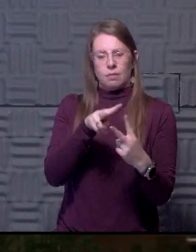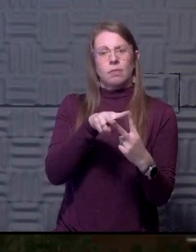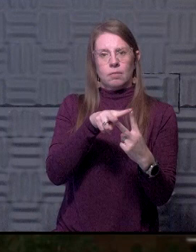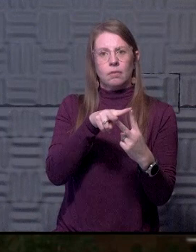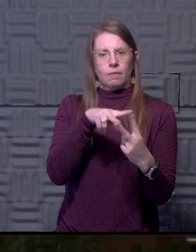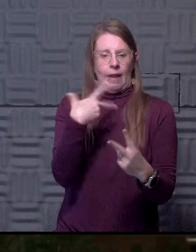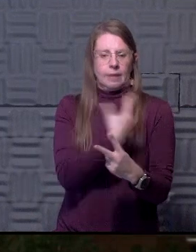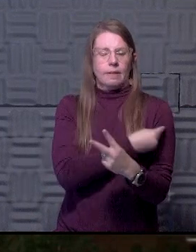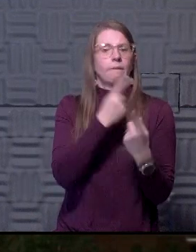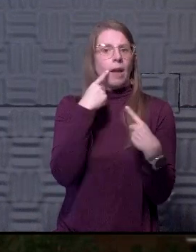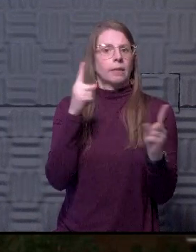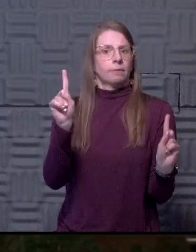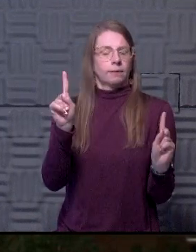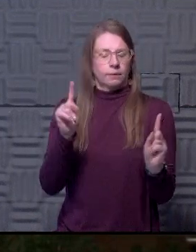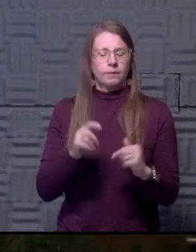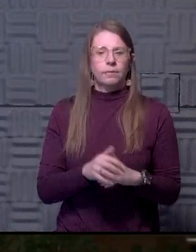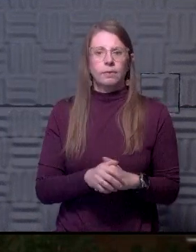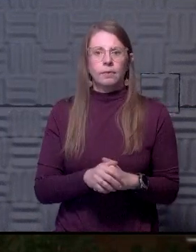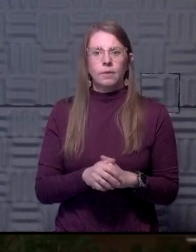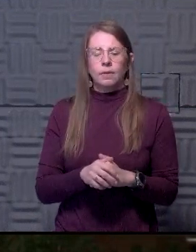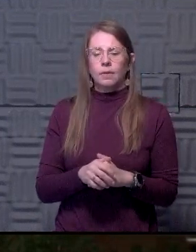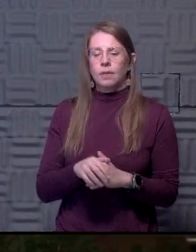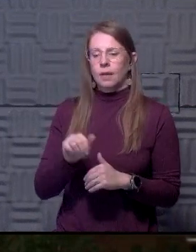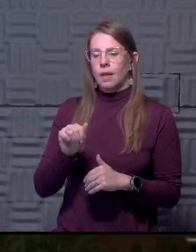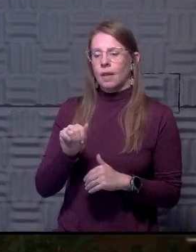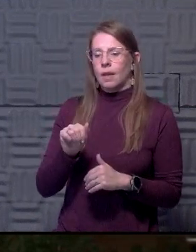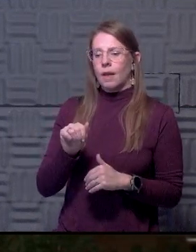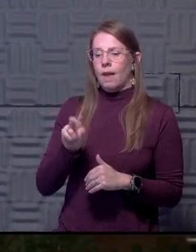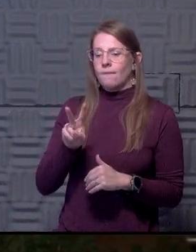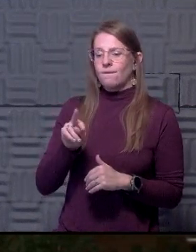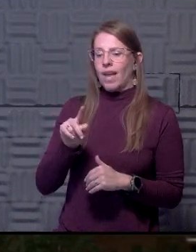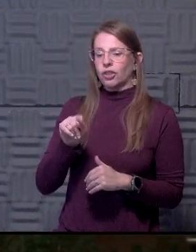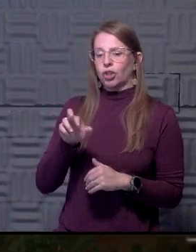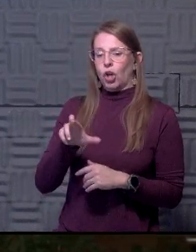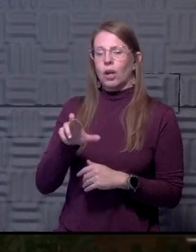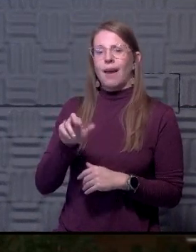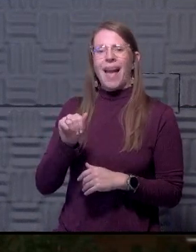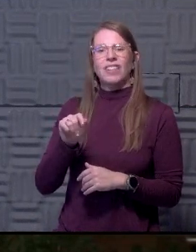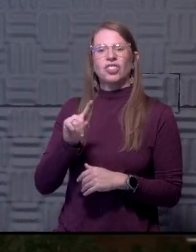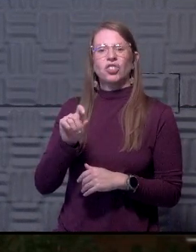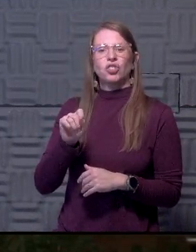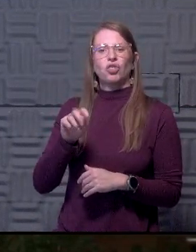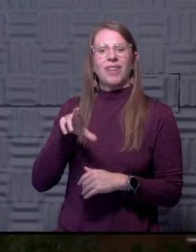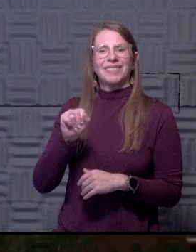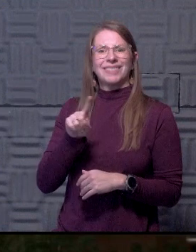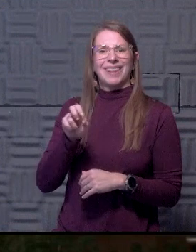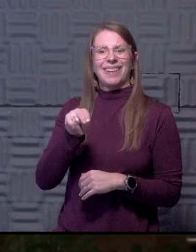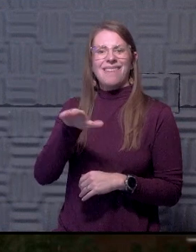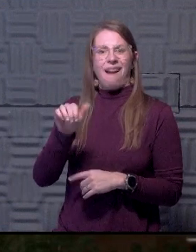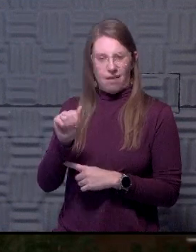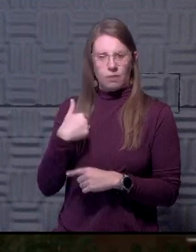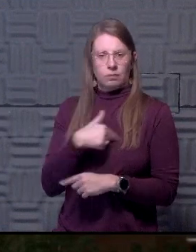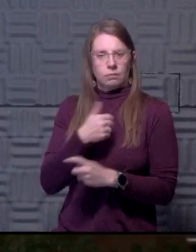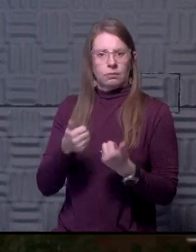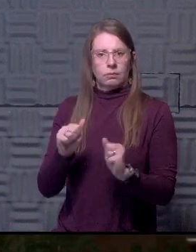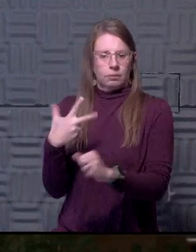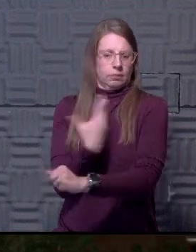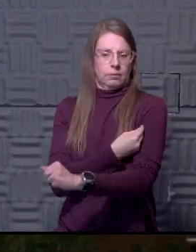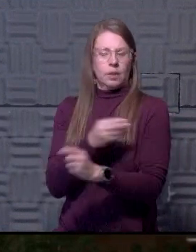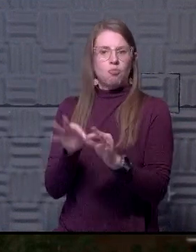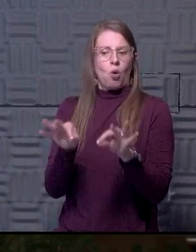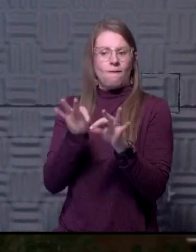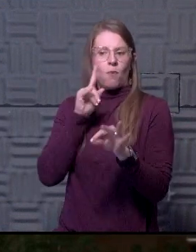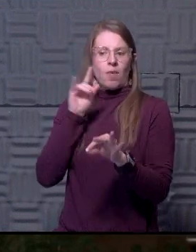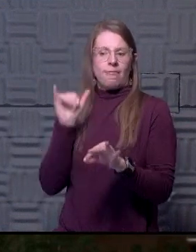effective. The adenovirus vector vaccines, like the AstraZeneca one that we're trying, I think the importance of